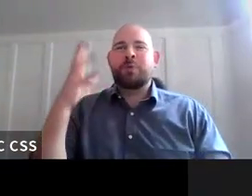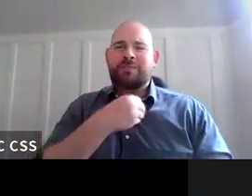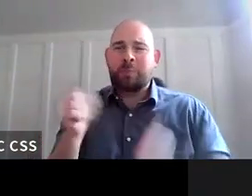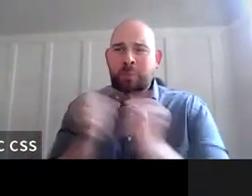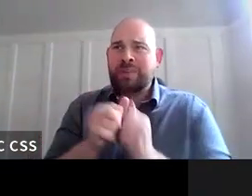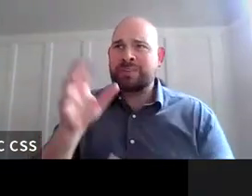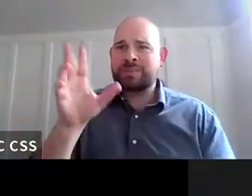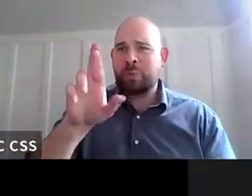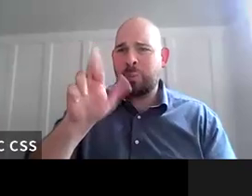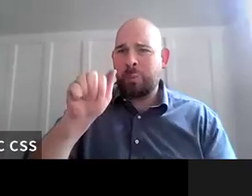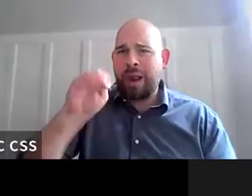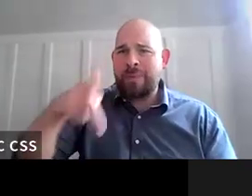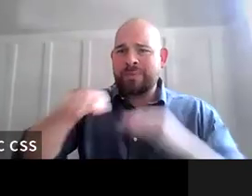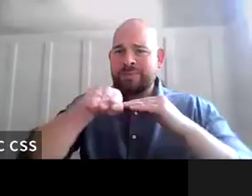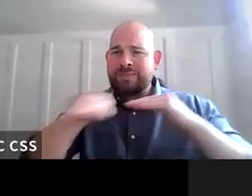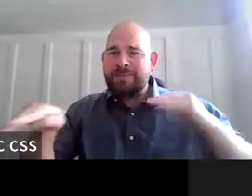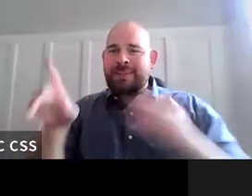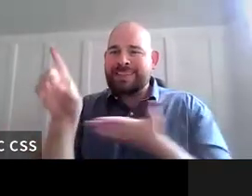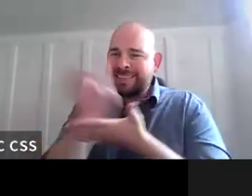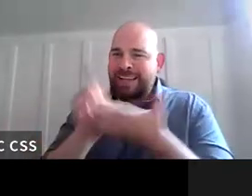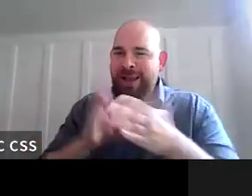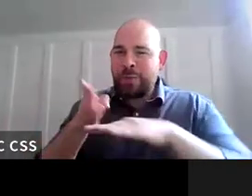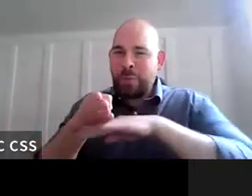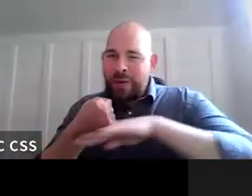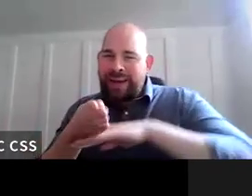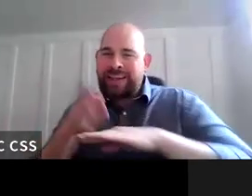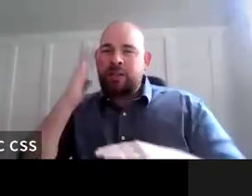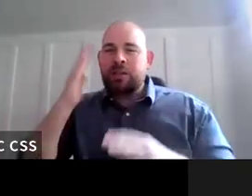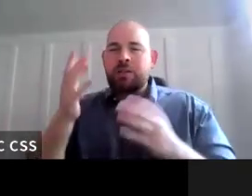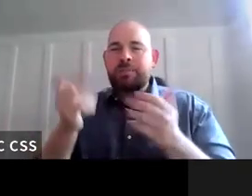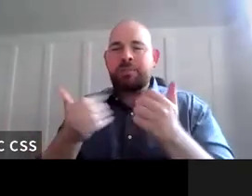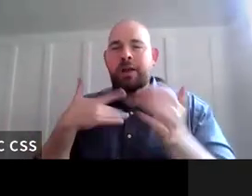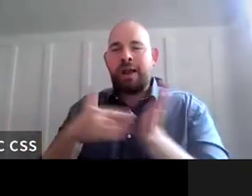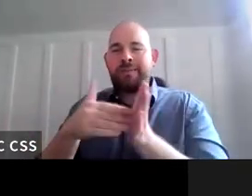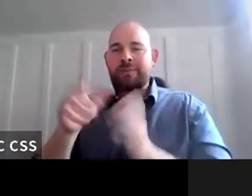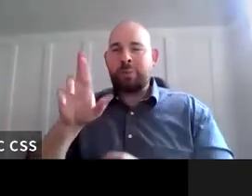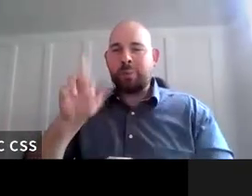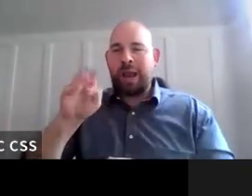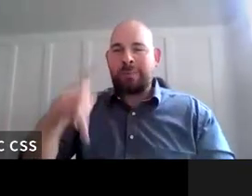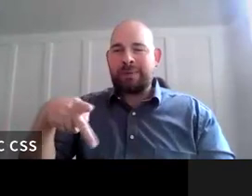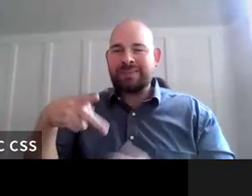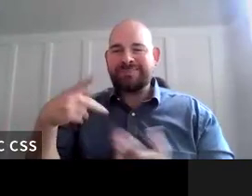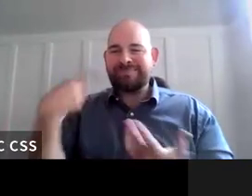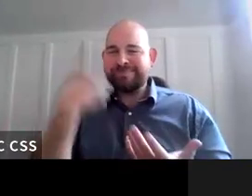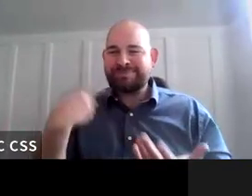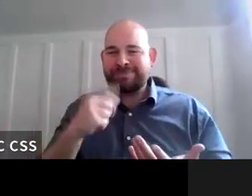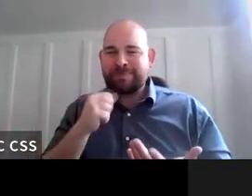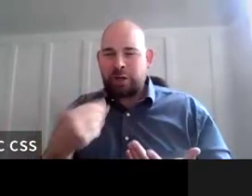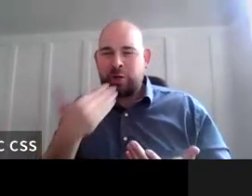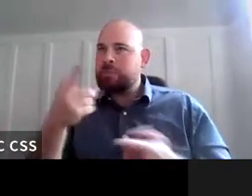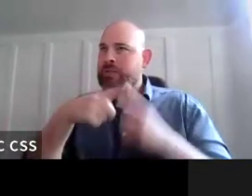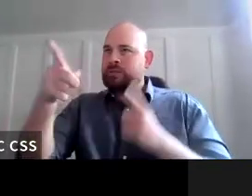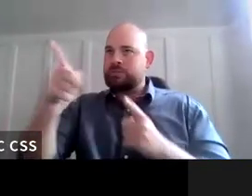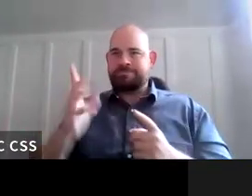And real big yard, just beautiful with, again, with the ramp, designed with the wood. Often